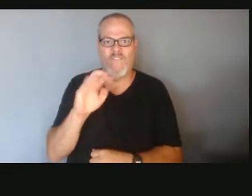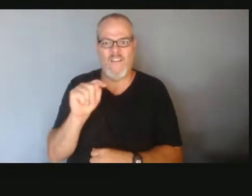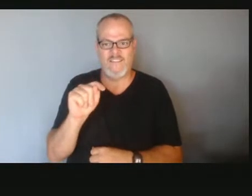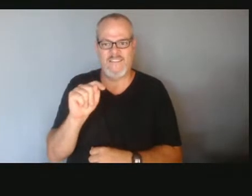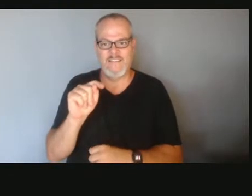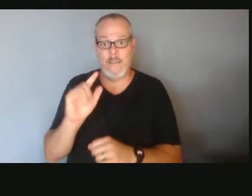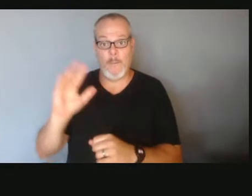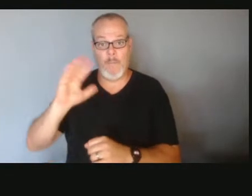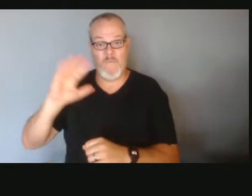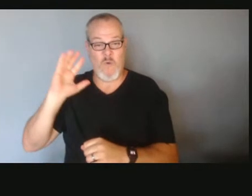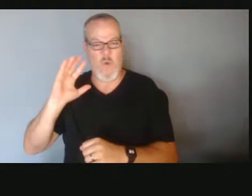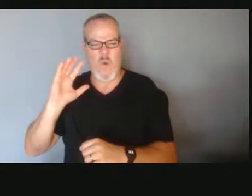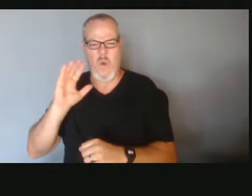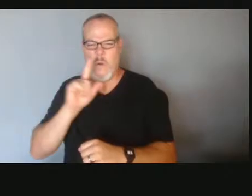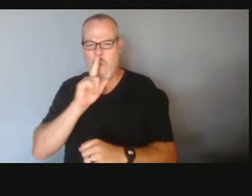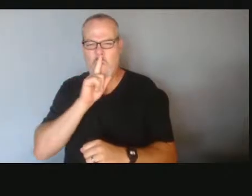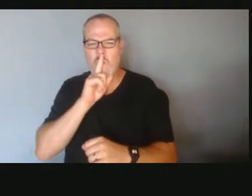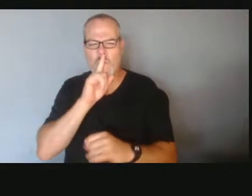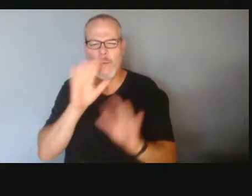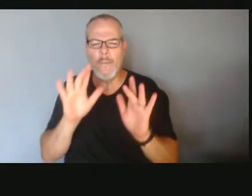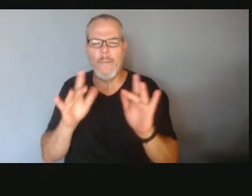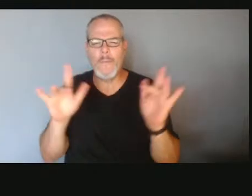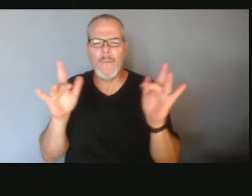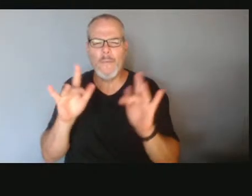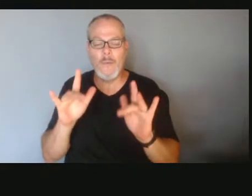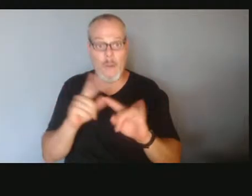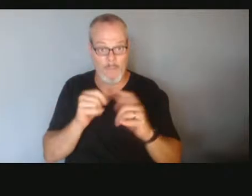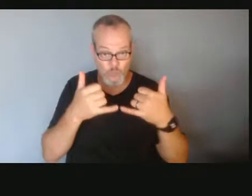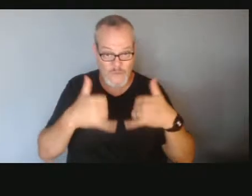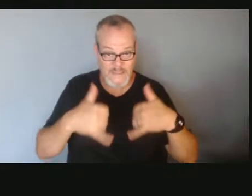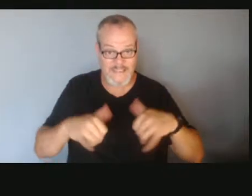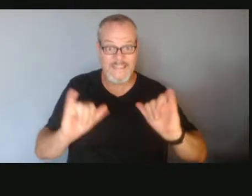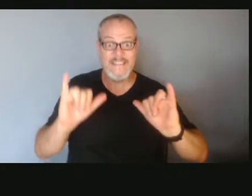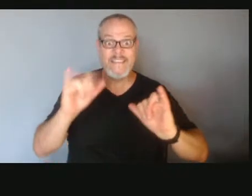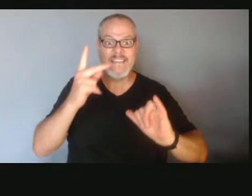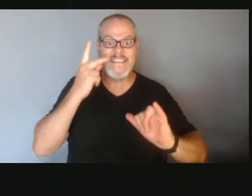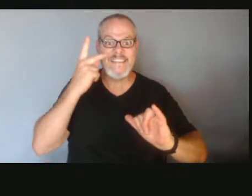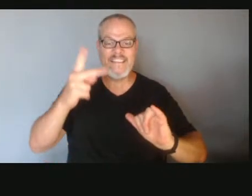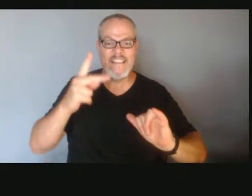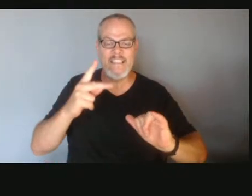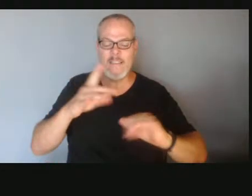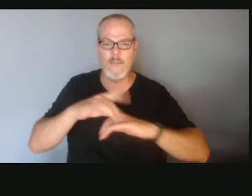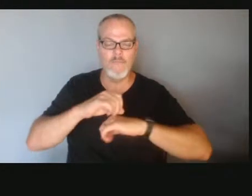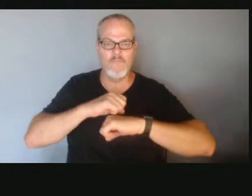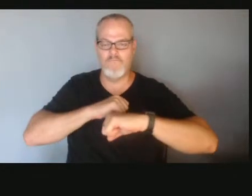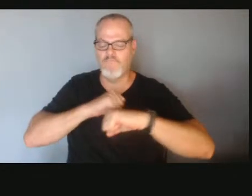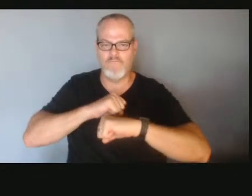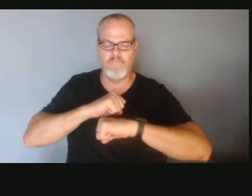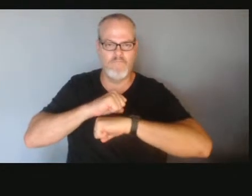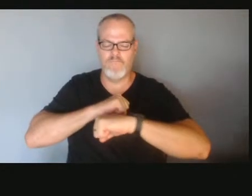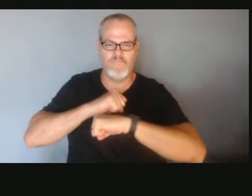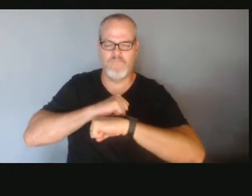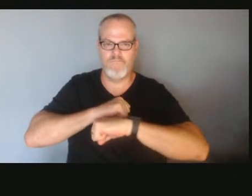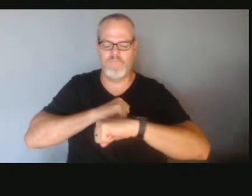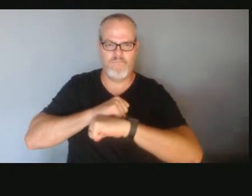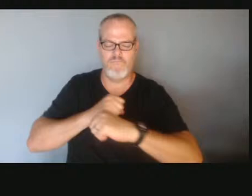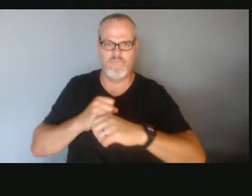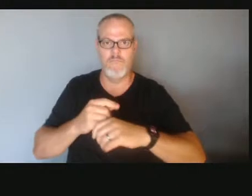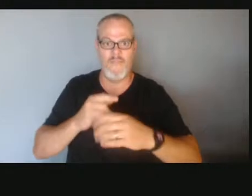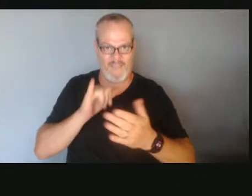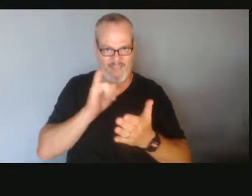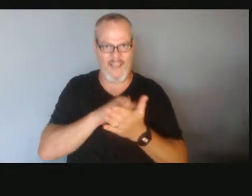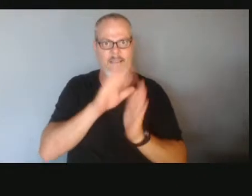intermittent and weak as well. We're still seeing low frequency tremor bursts that are